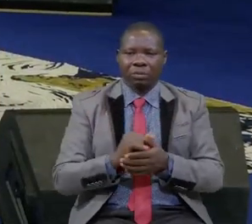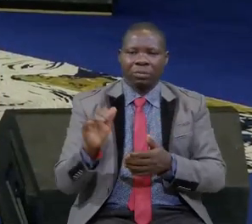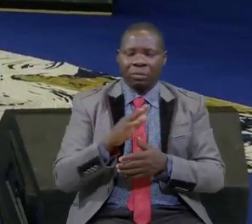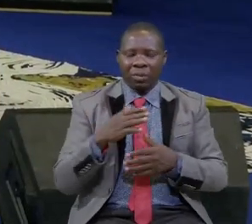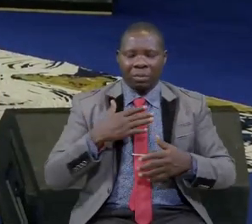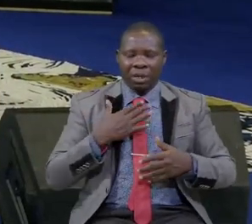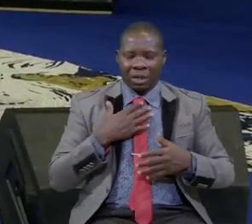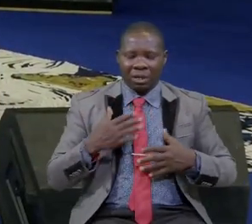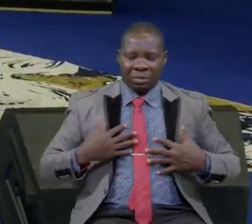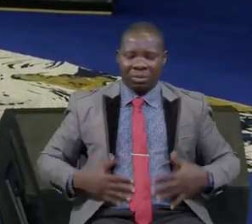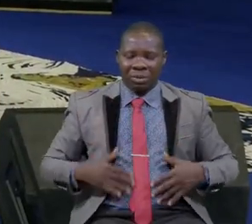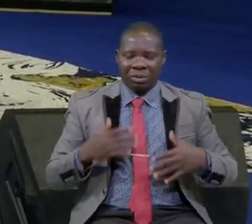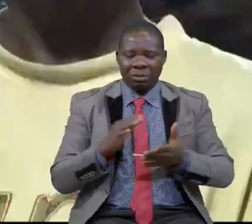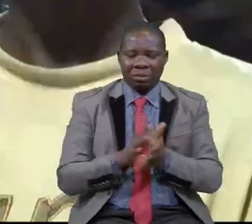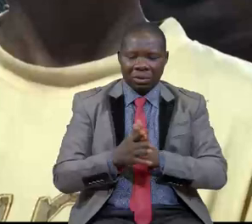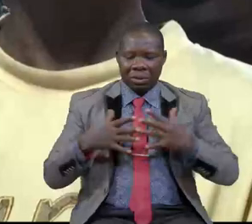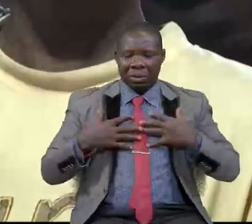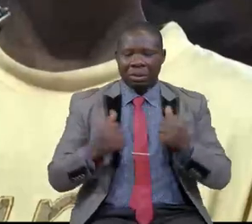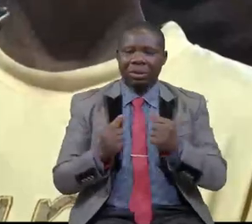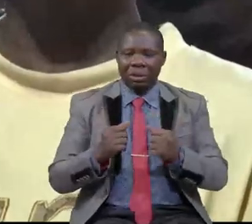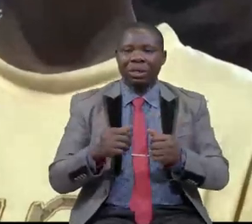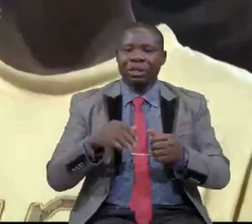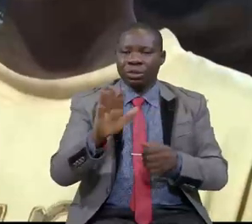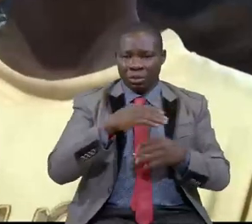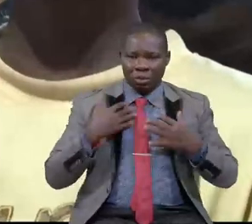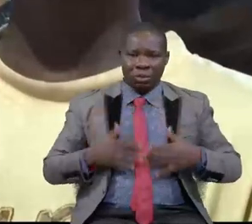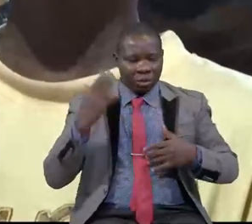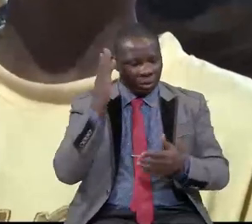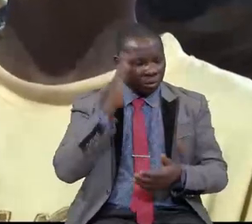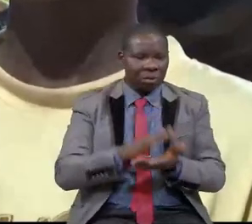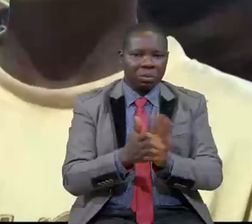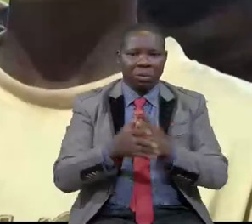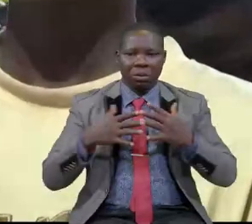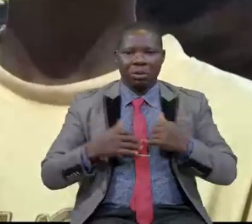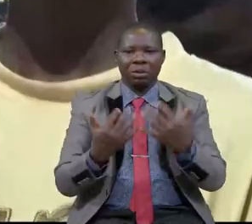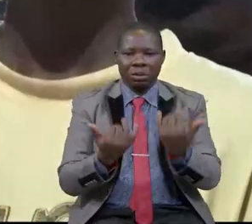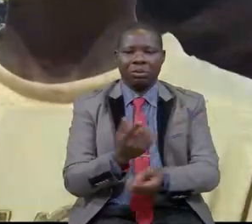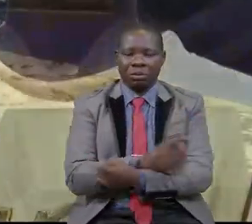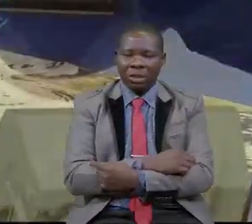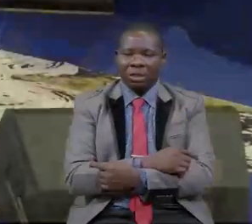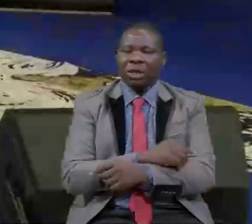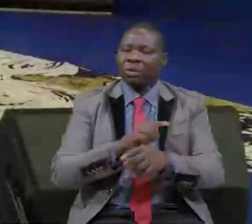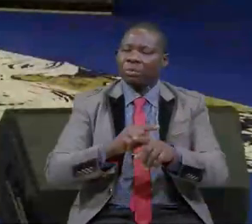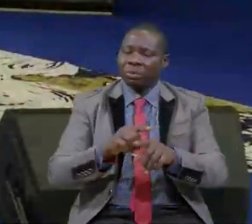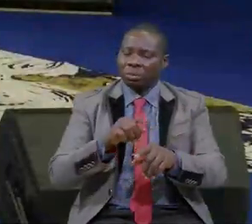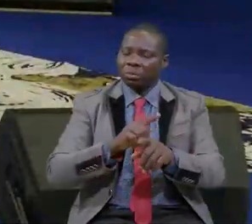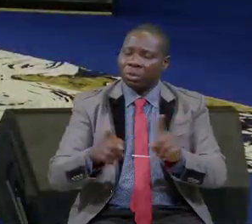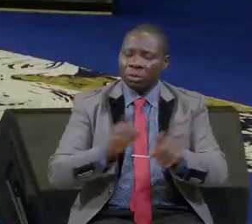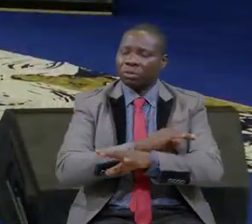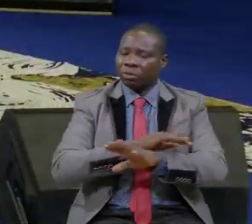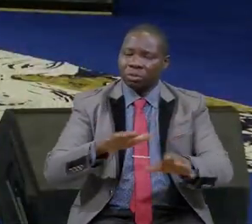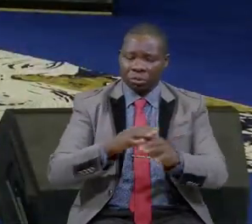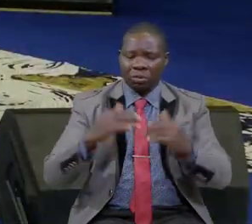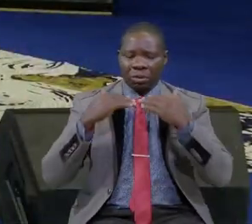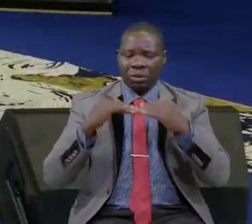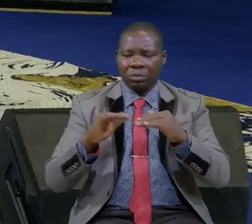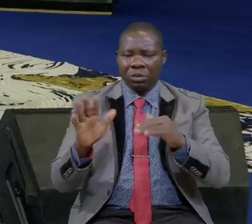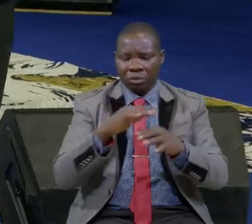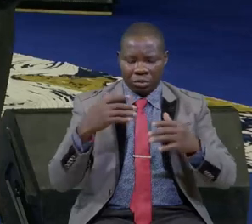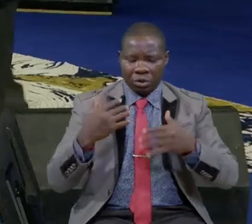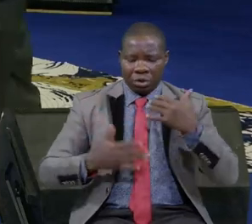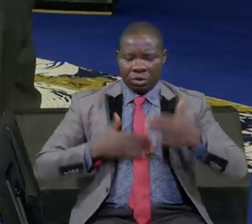tonight in Jesus' name. Yes. But don't limit your joy to that. And